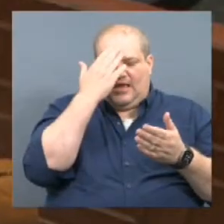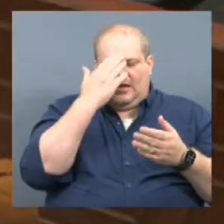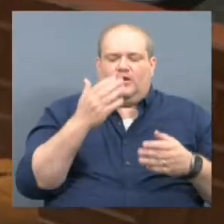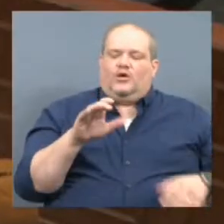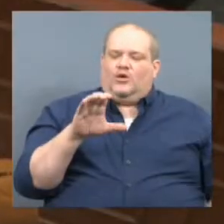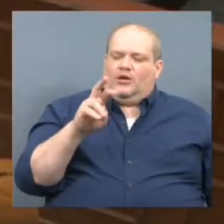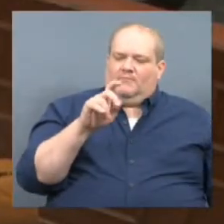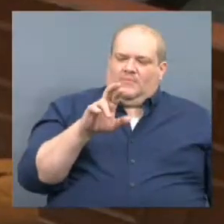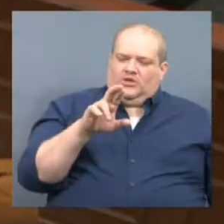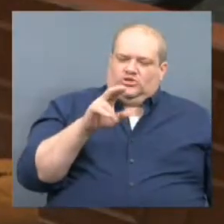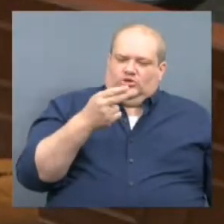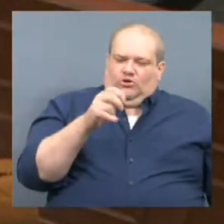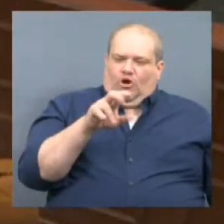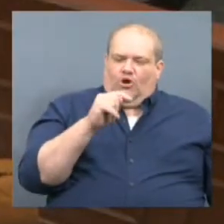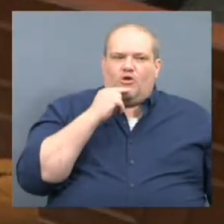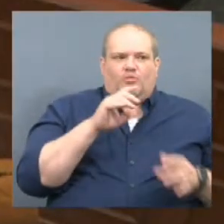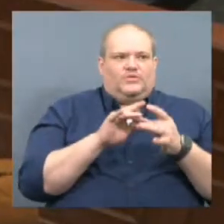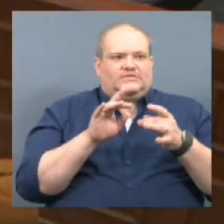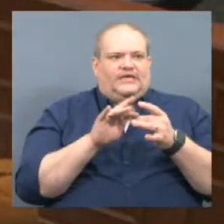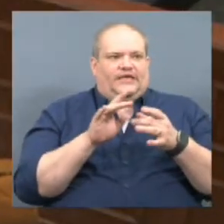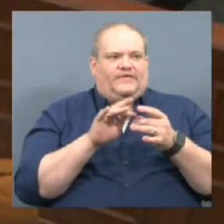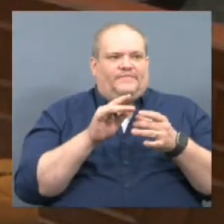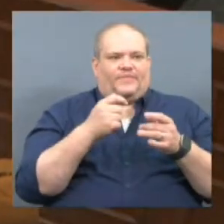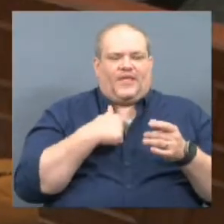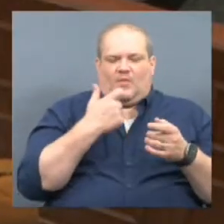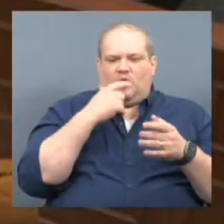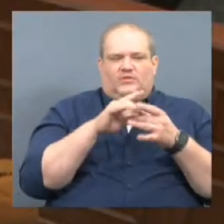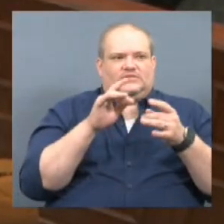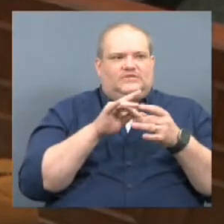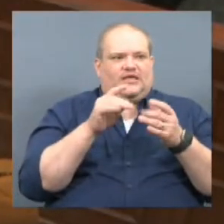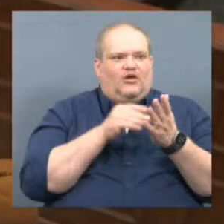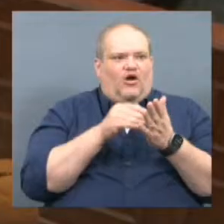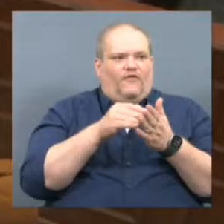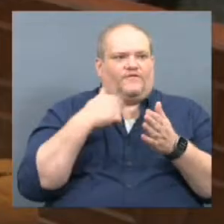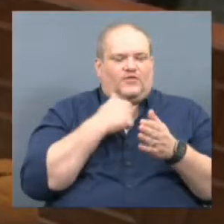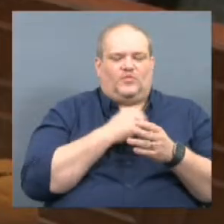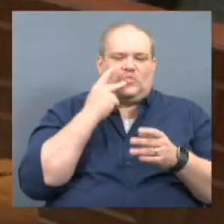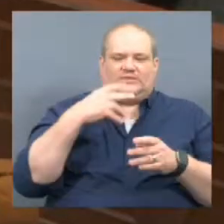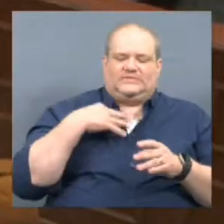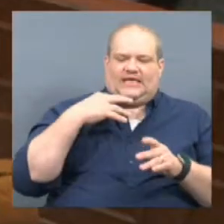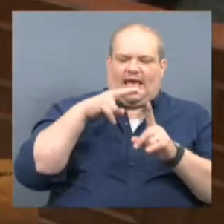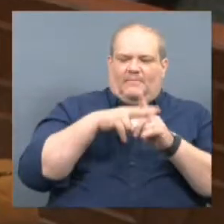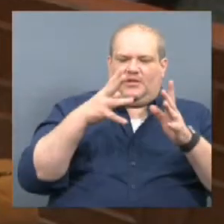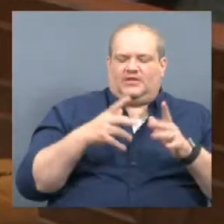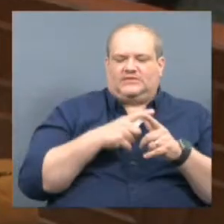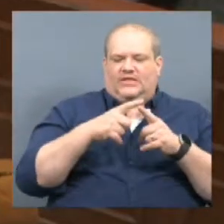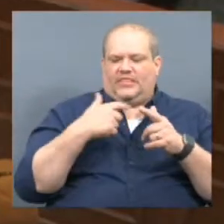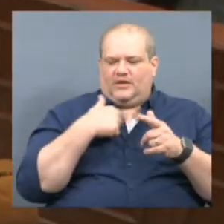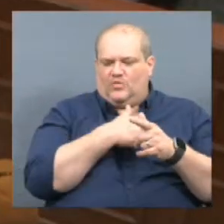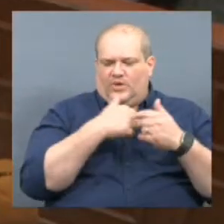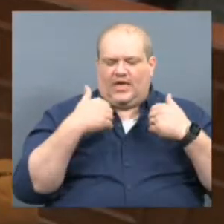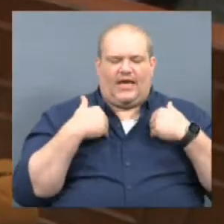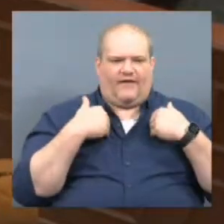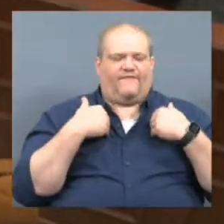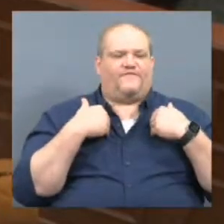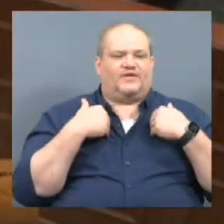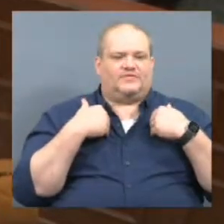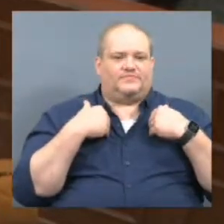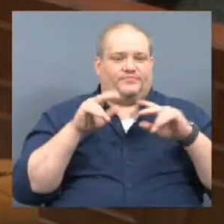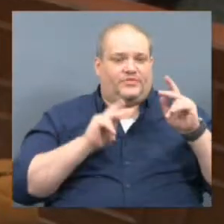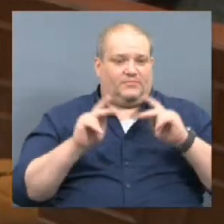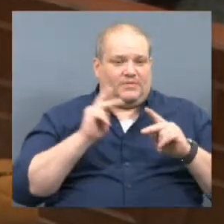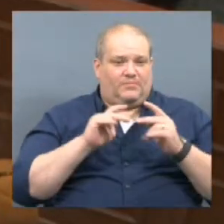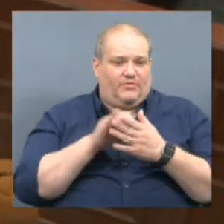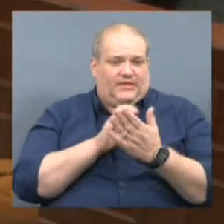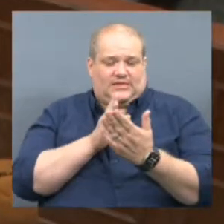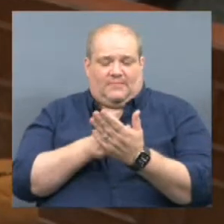saying. I want to say this. A lot of times we see applicants and then we have the people that is